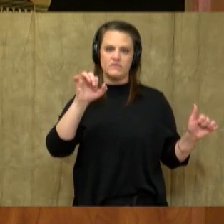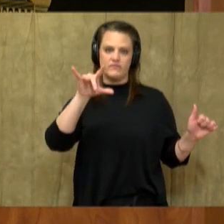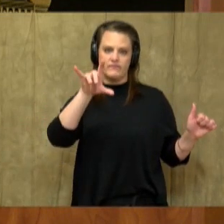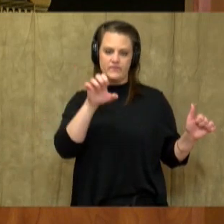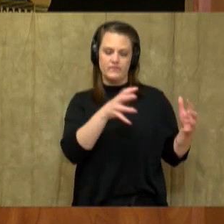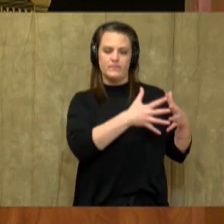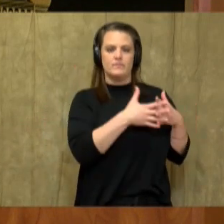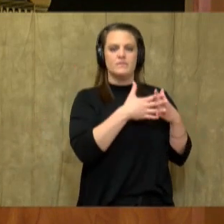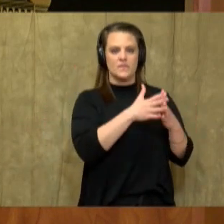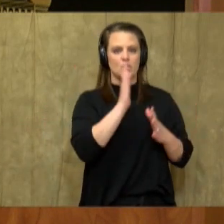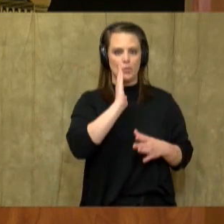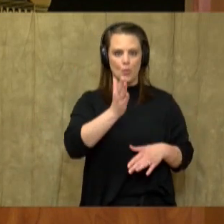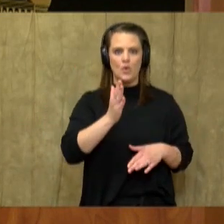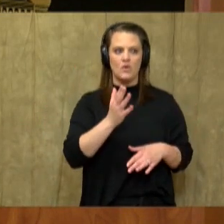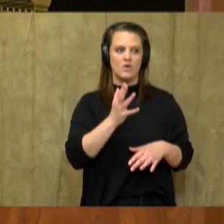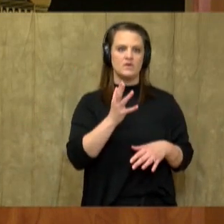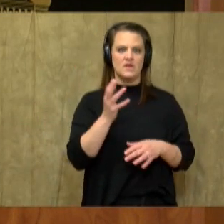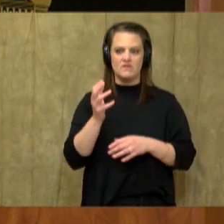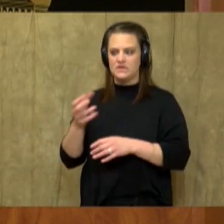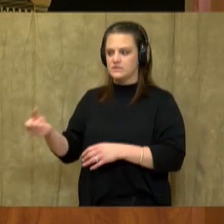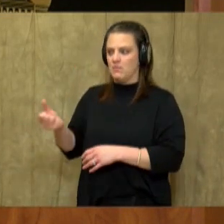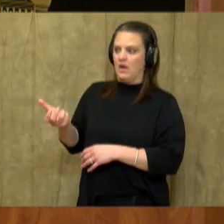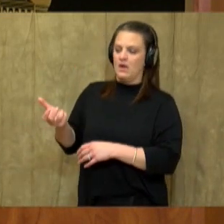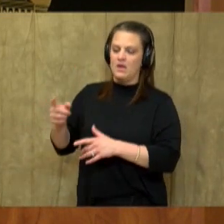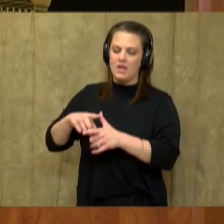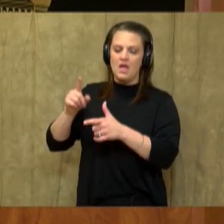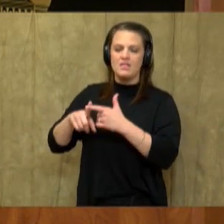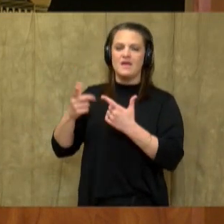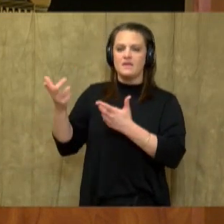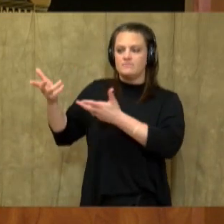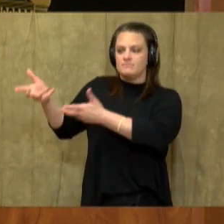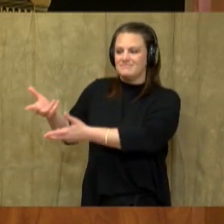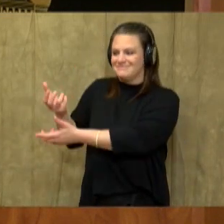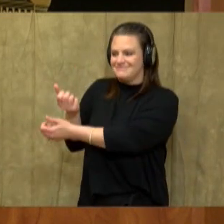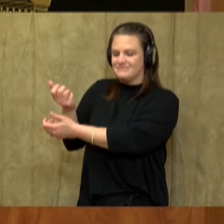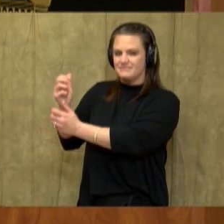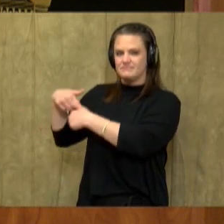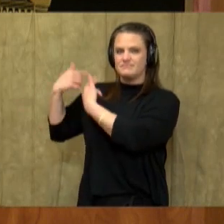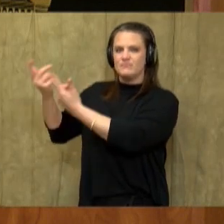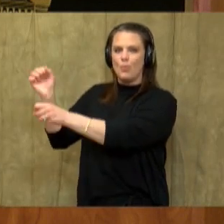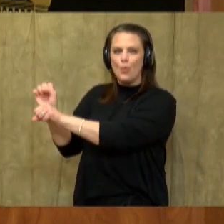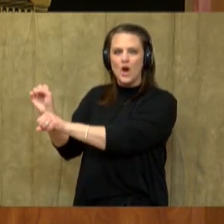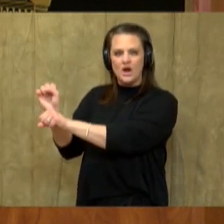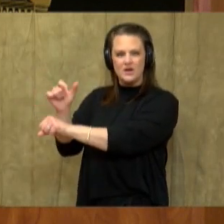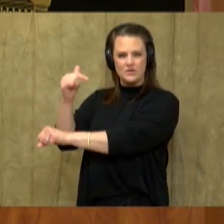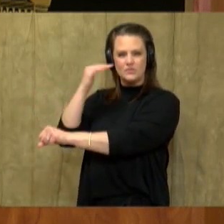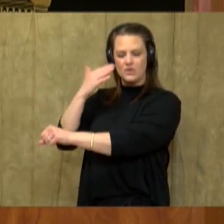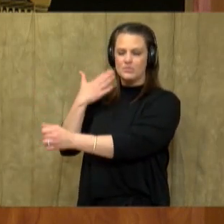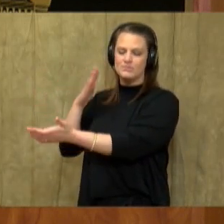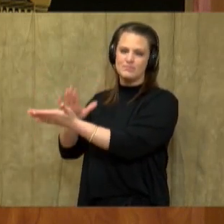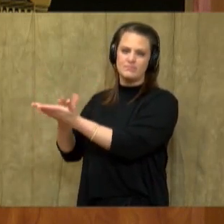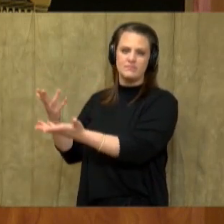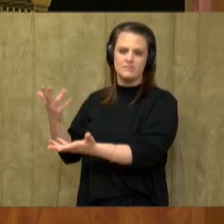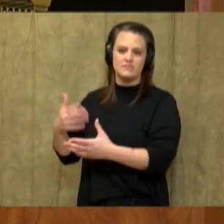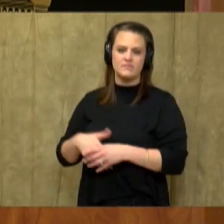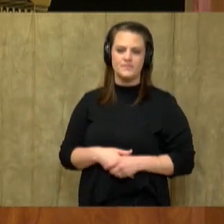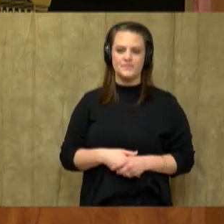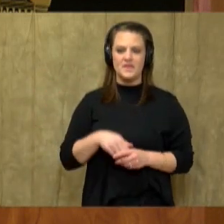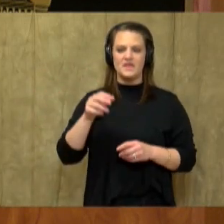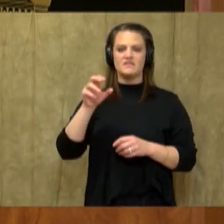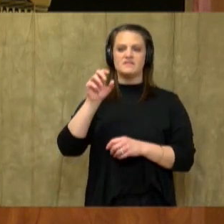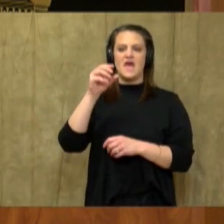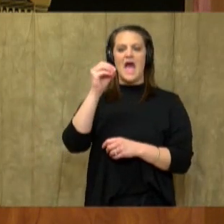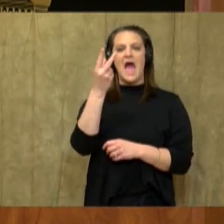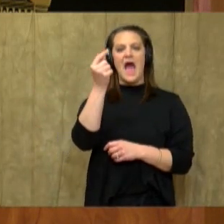that we worked for in Vietnam would be lost. And you can see as well that it takes place in outer space, so the Vietnam War has taken President